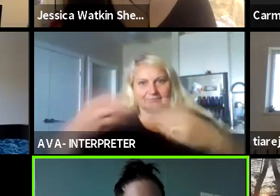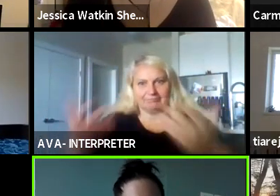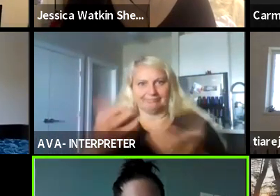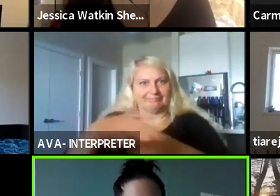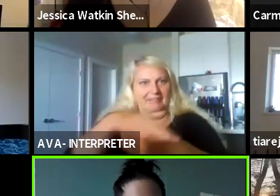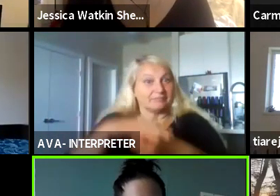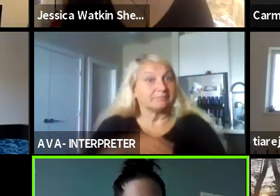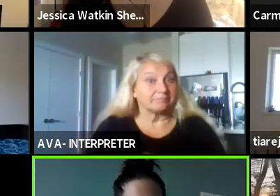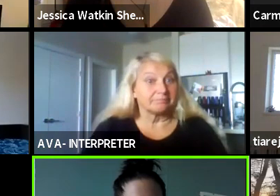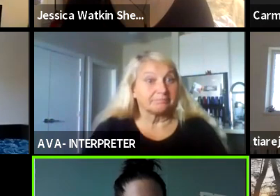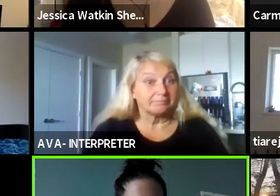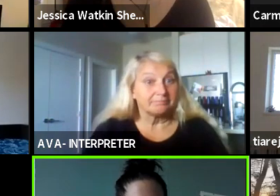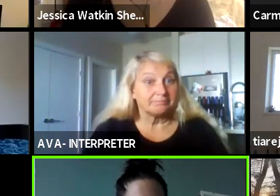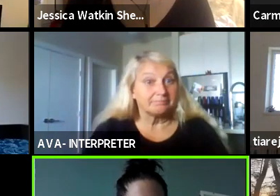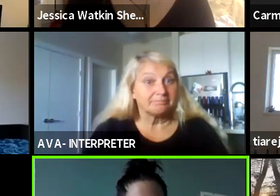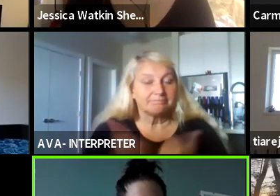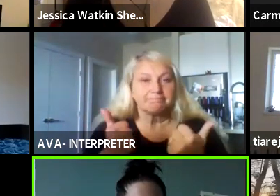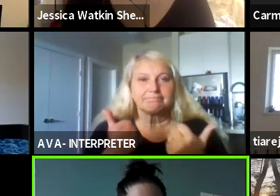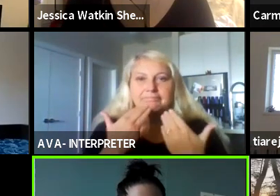Check.